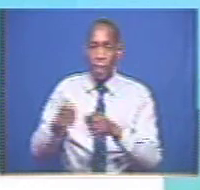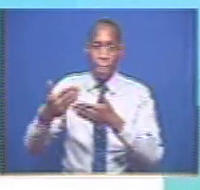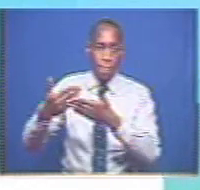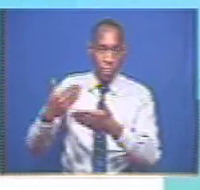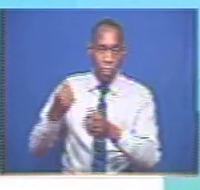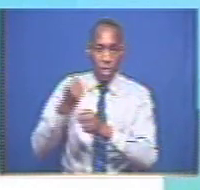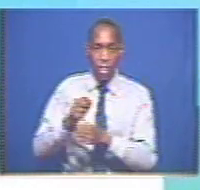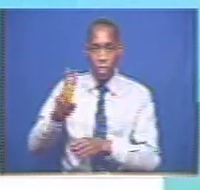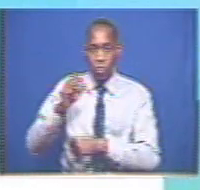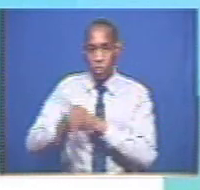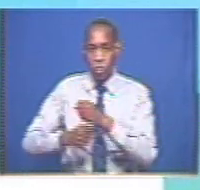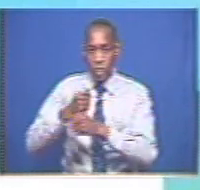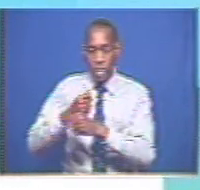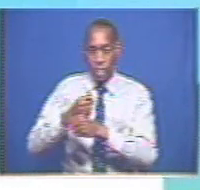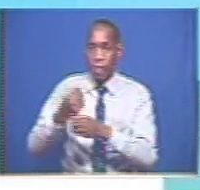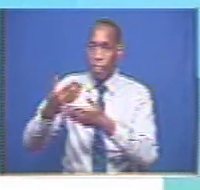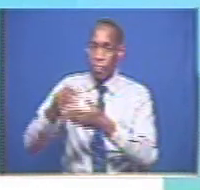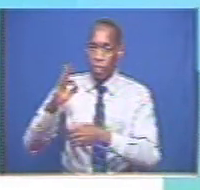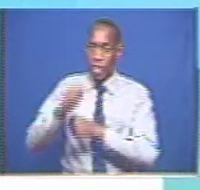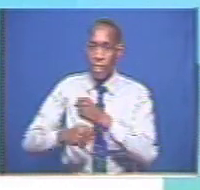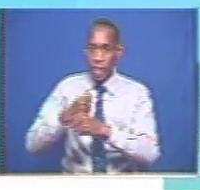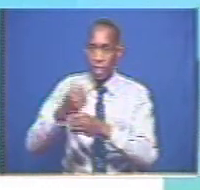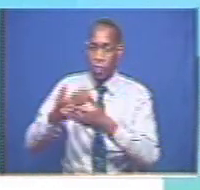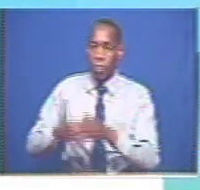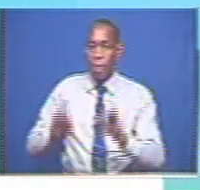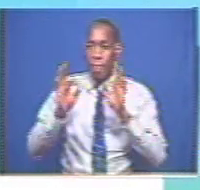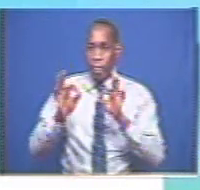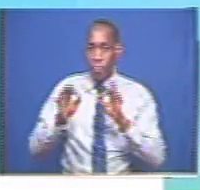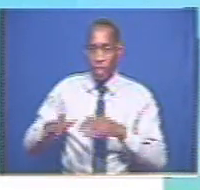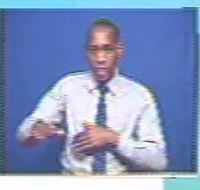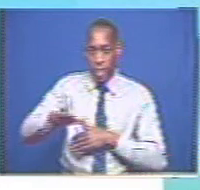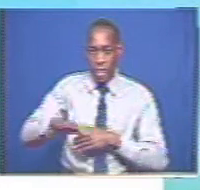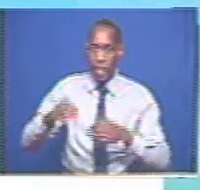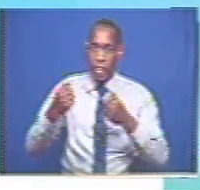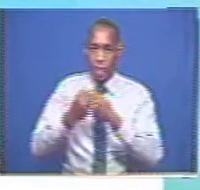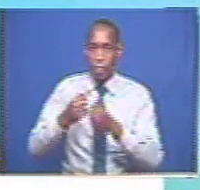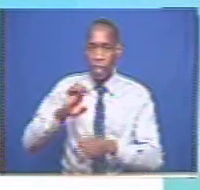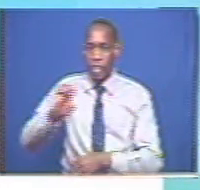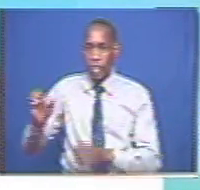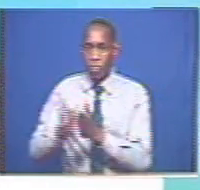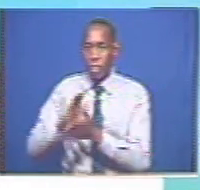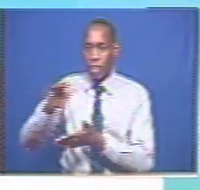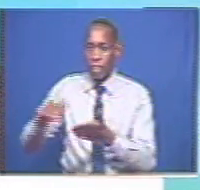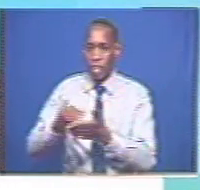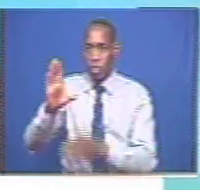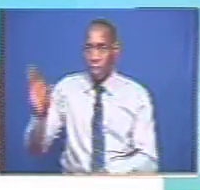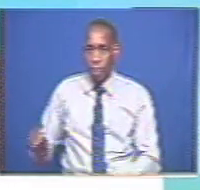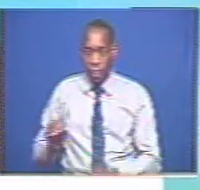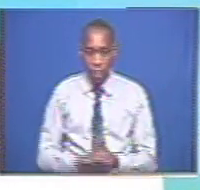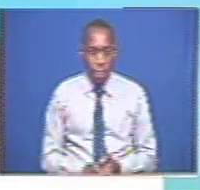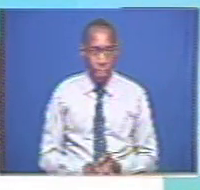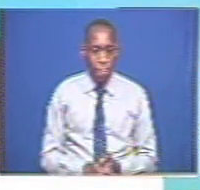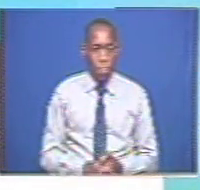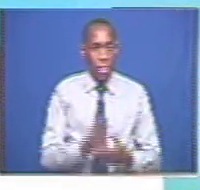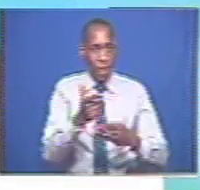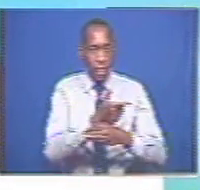past two seasons, the past three seasons, it will be the perfect atmosphere for this game in Eastern Central Africa. Aloyo, that camera is